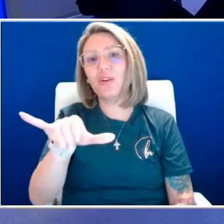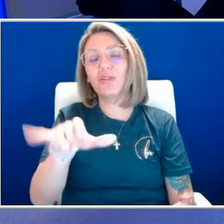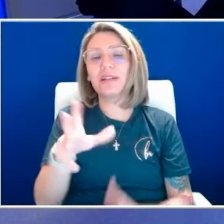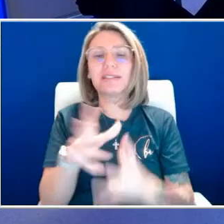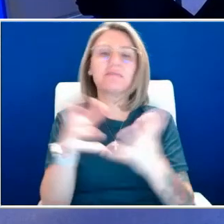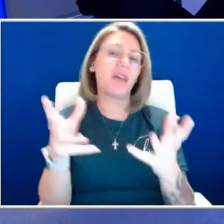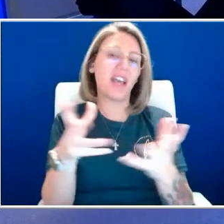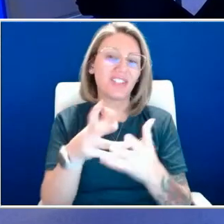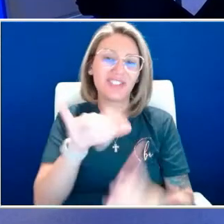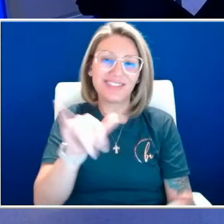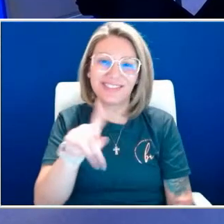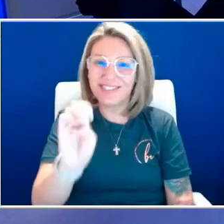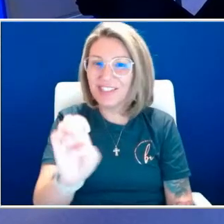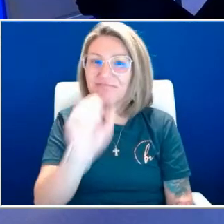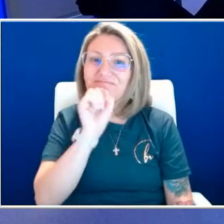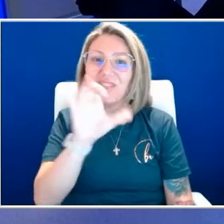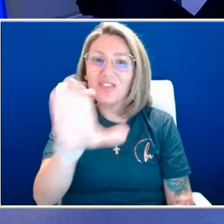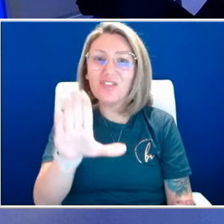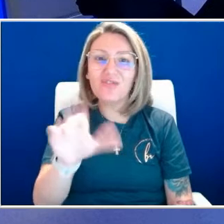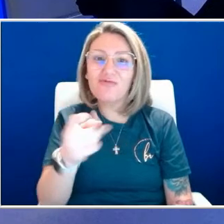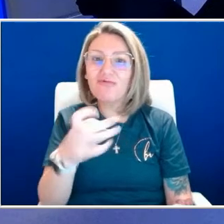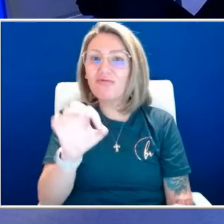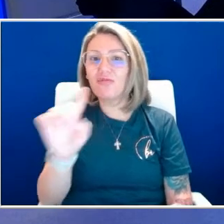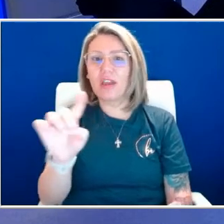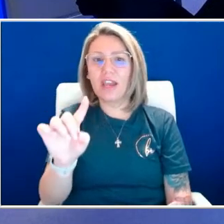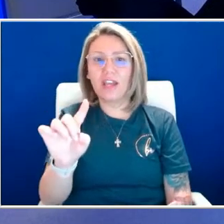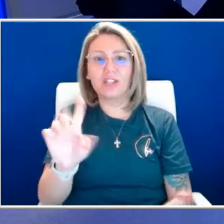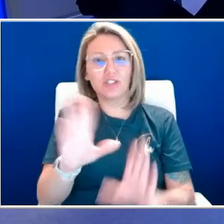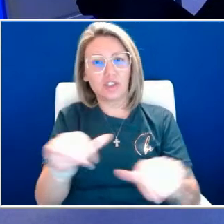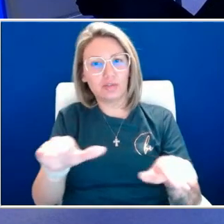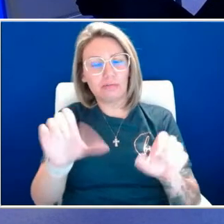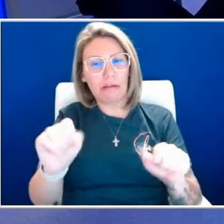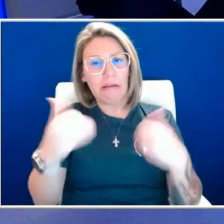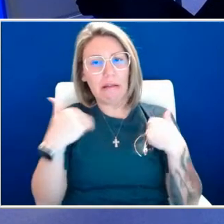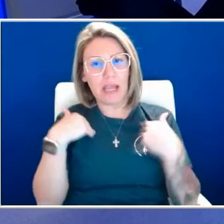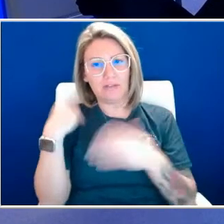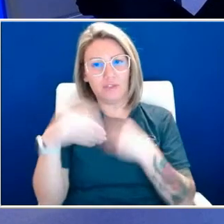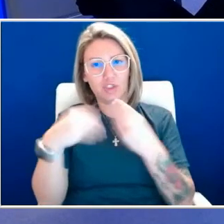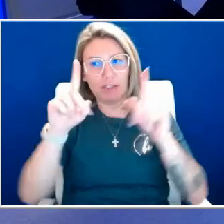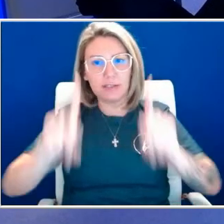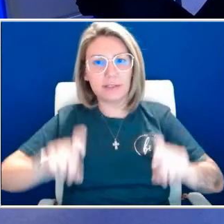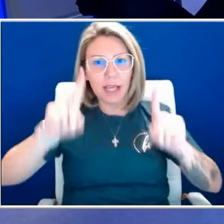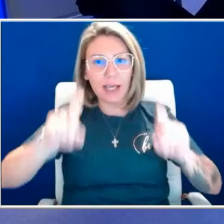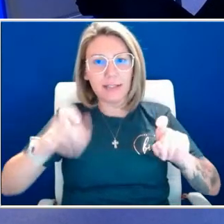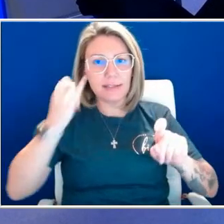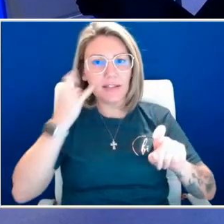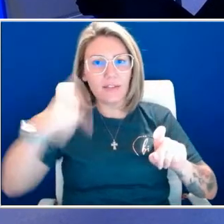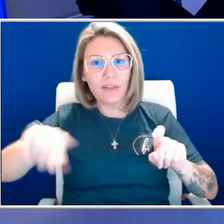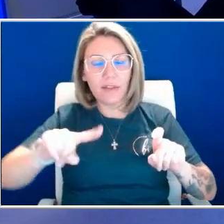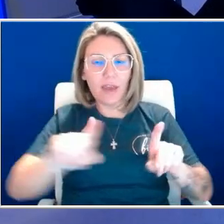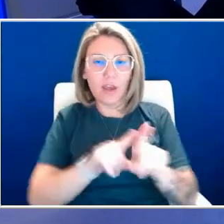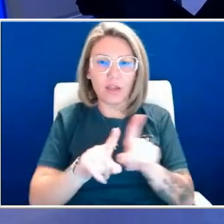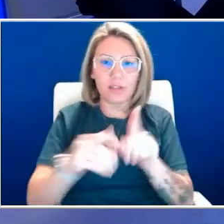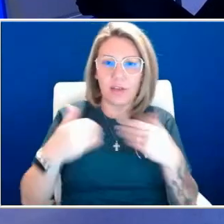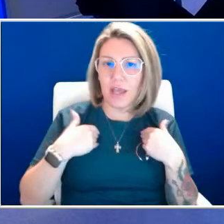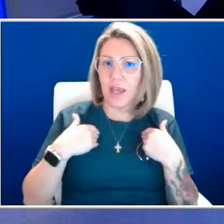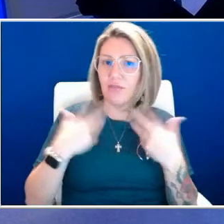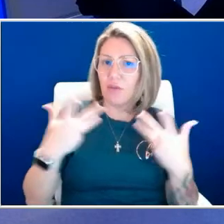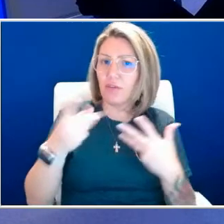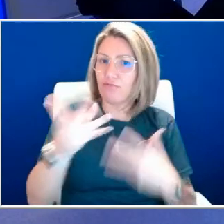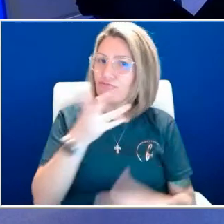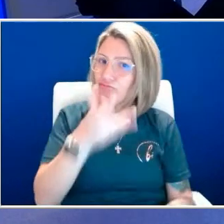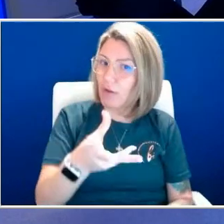loves her grandchildren, can they get genetic testing to see if they too have what their grandmother has? Yeah, I